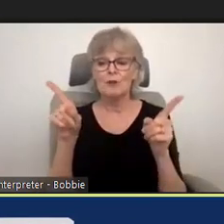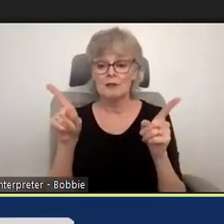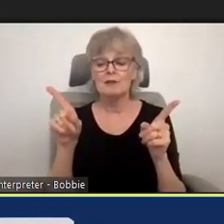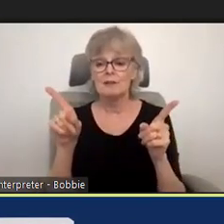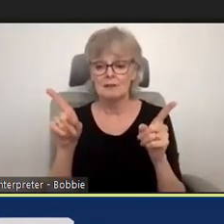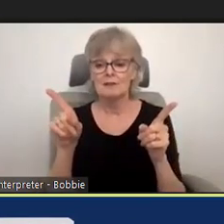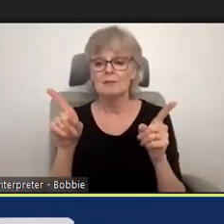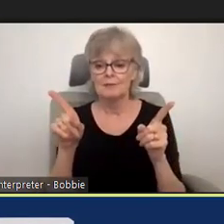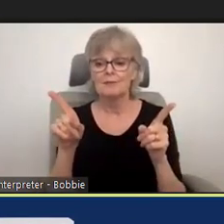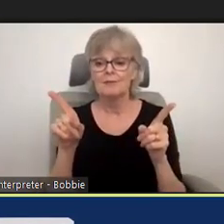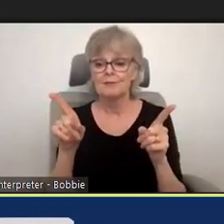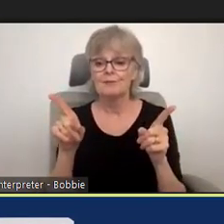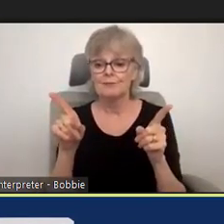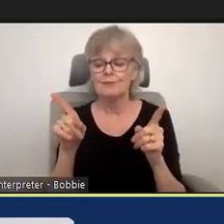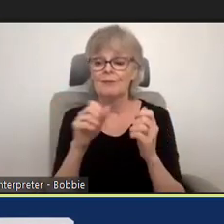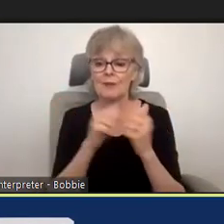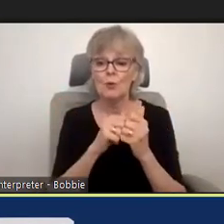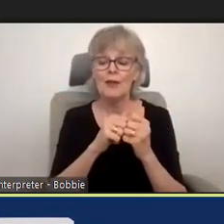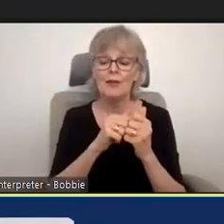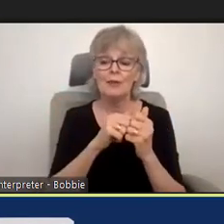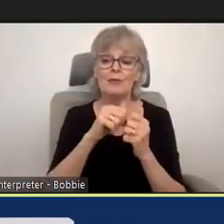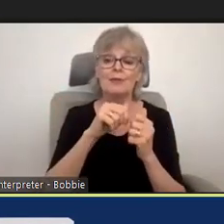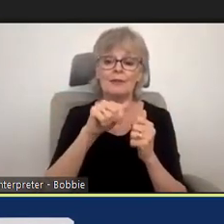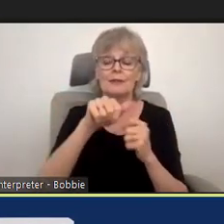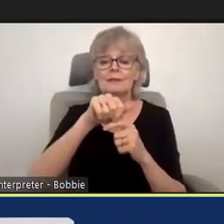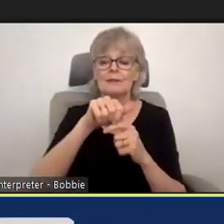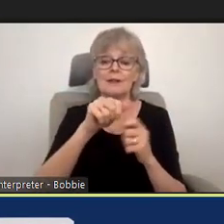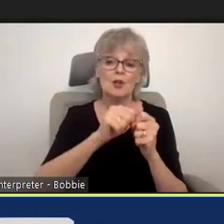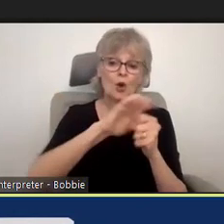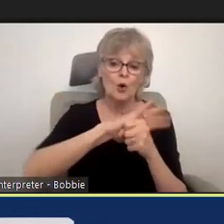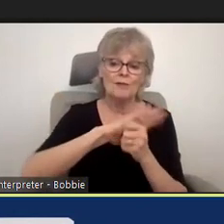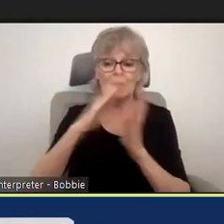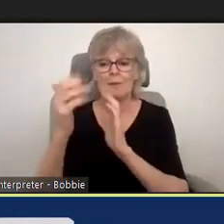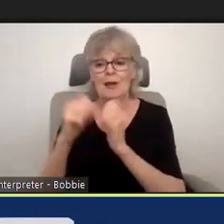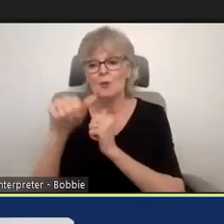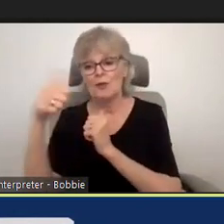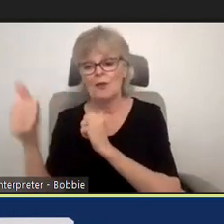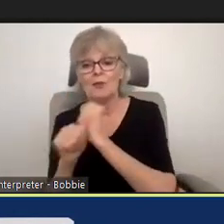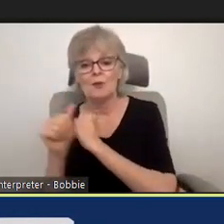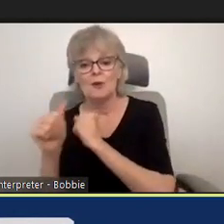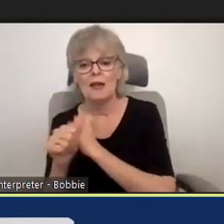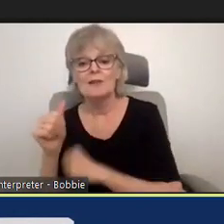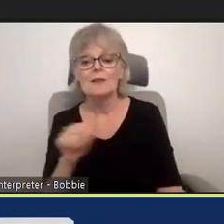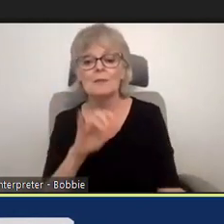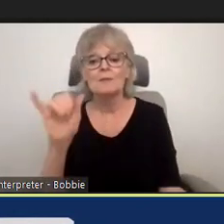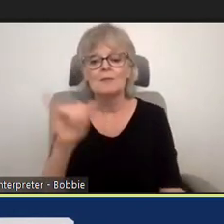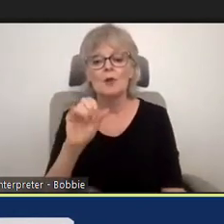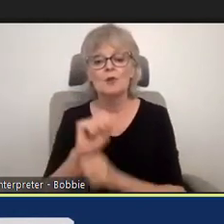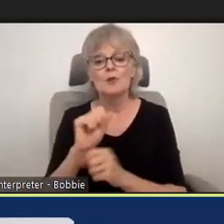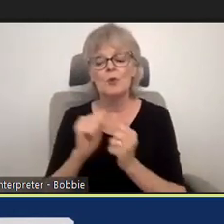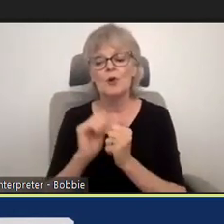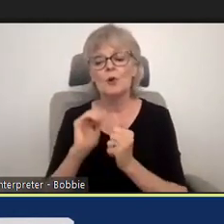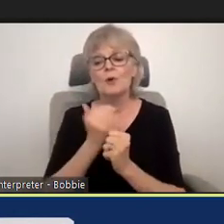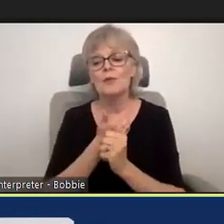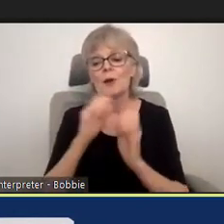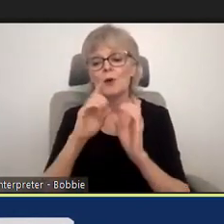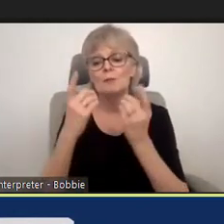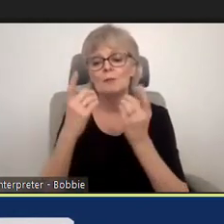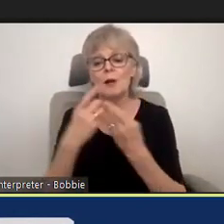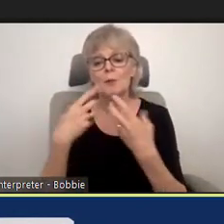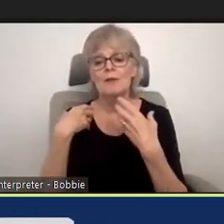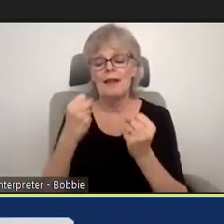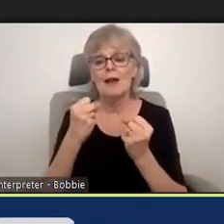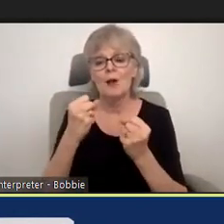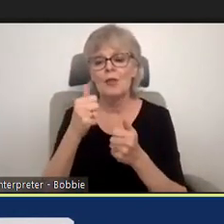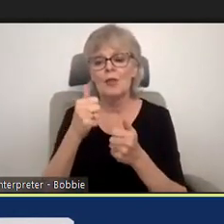than there is for COVID. We also worked with our Department of Health and Senior Services.